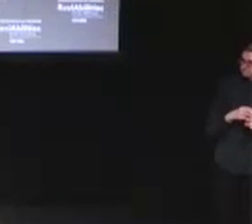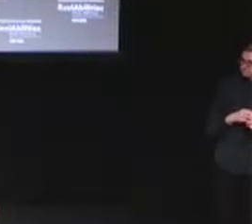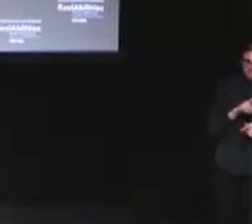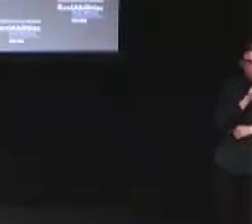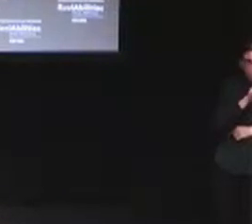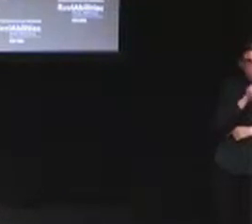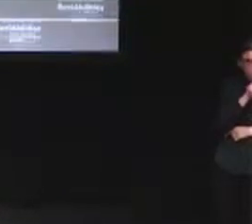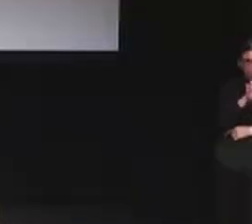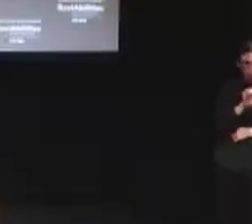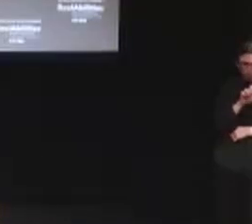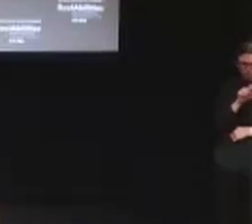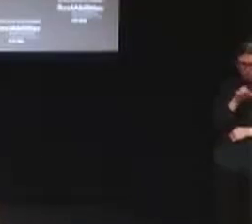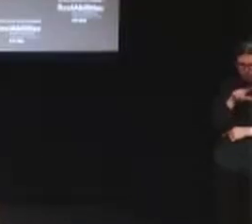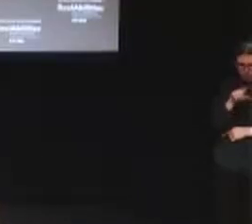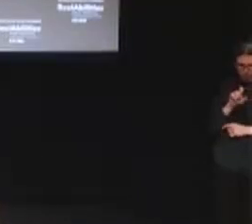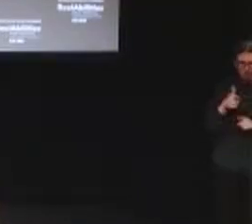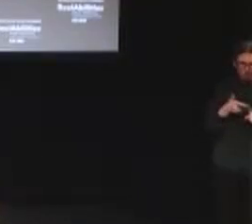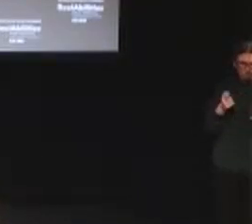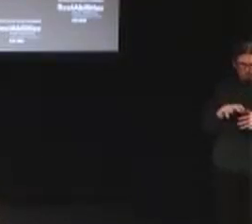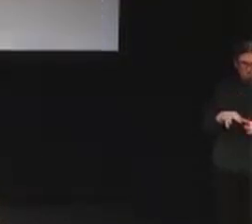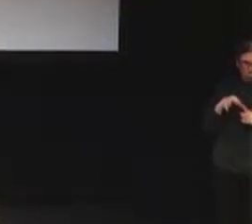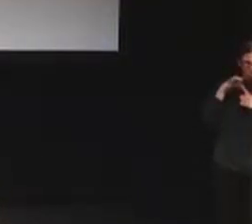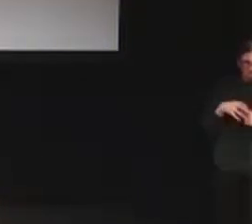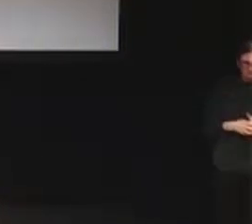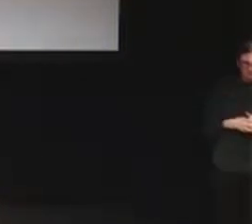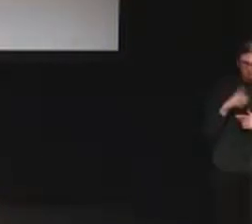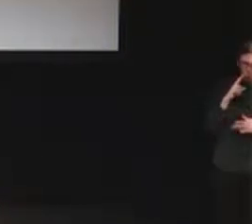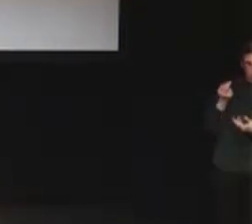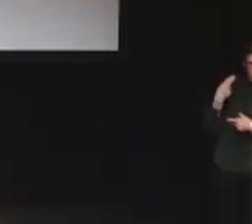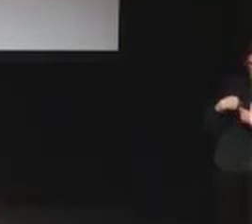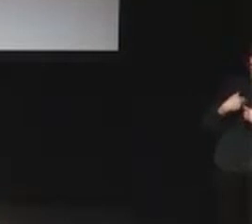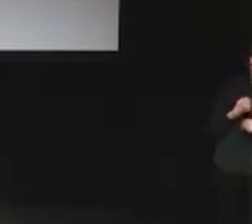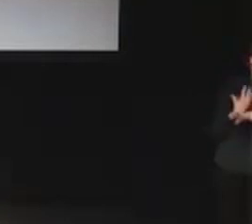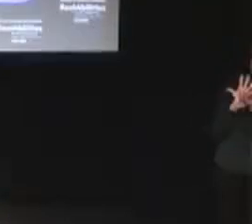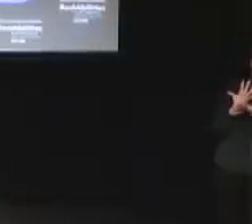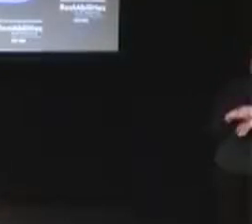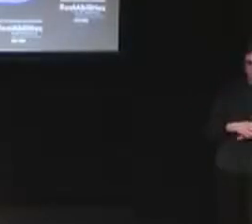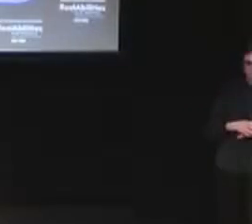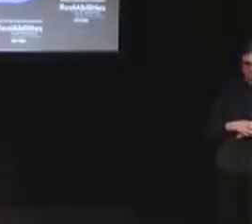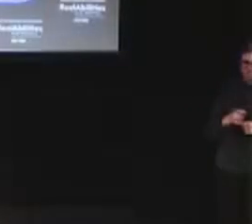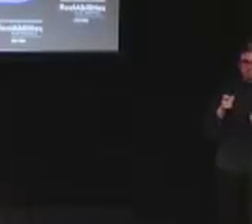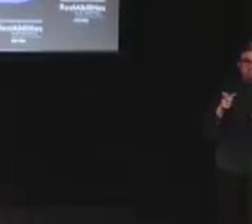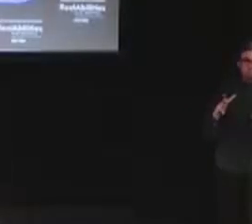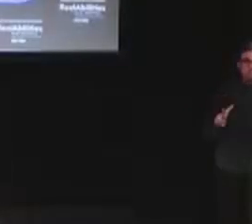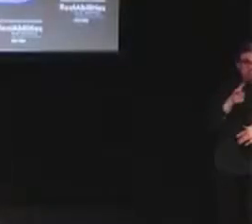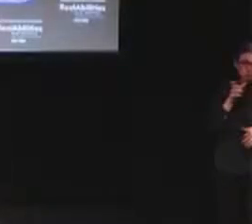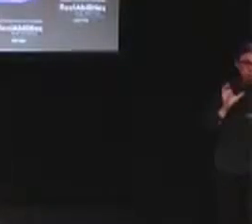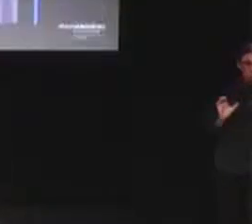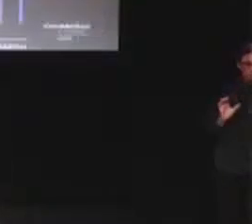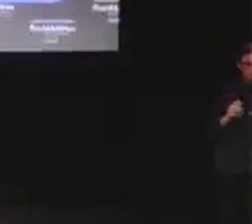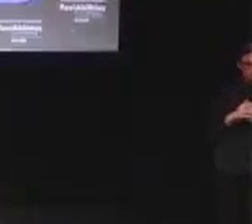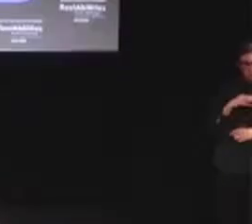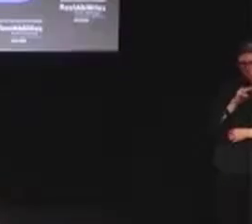Luke Terrell, also from Extra Special. They'll all be joining us virtually. And to moderate this conversation, we have Michael